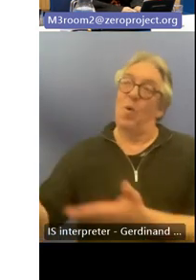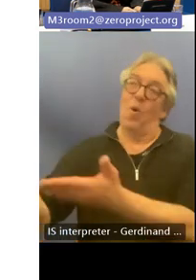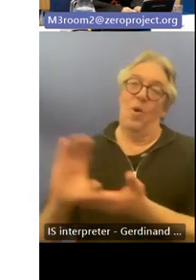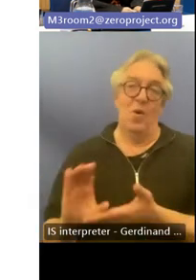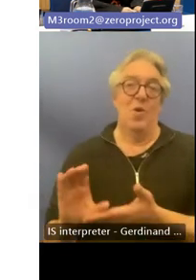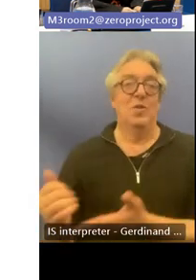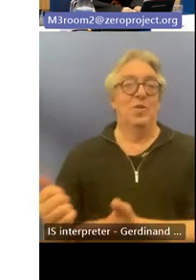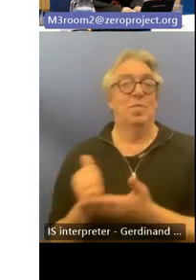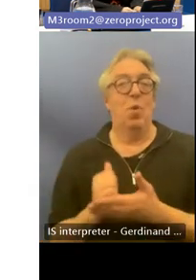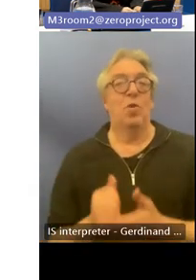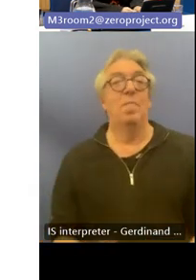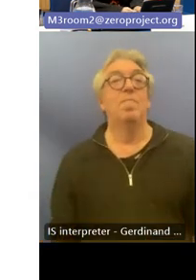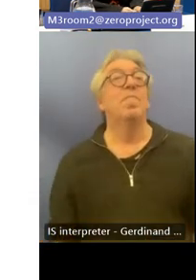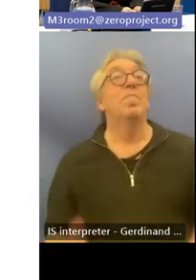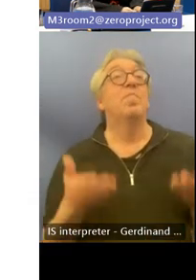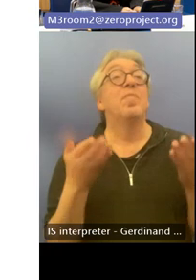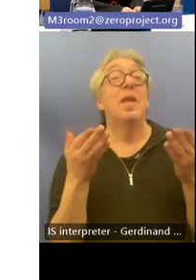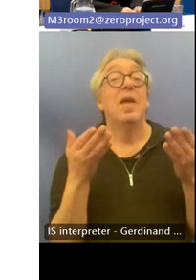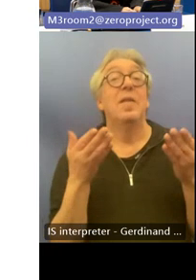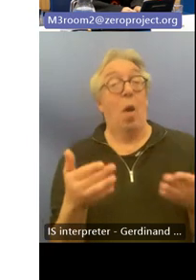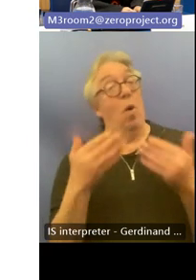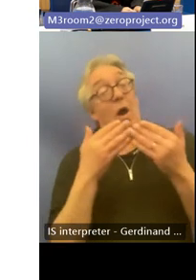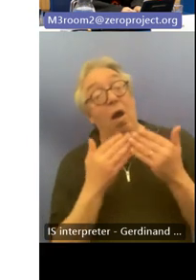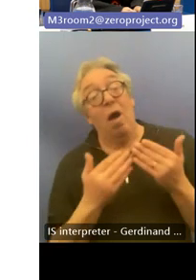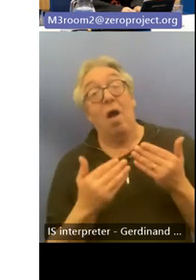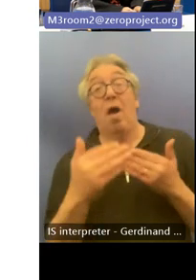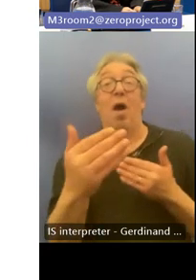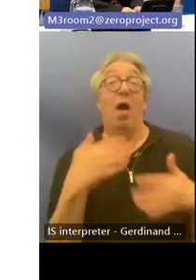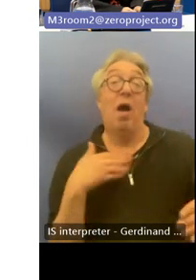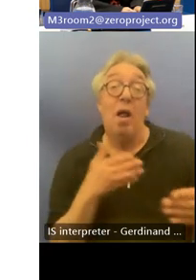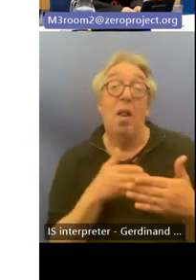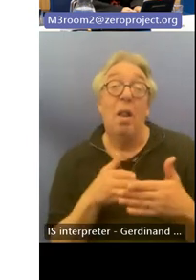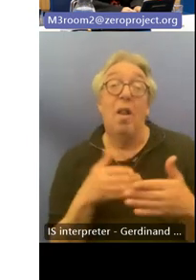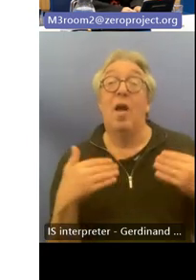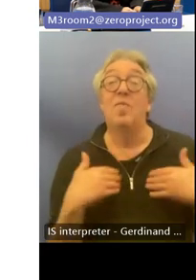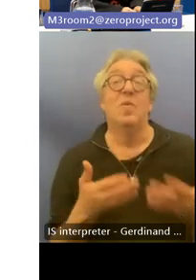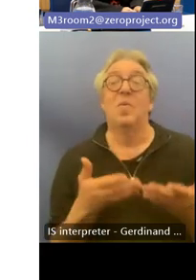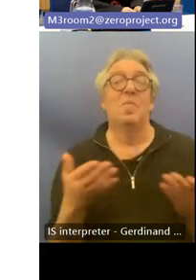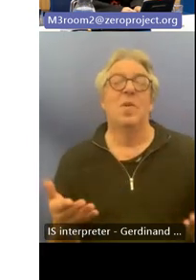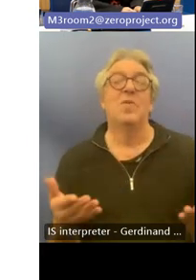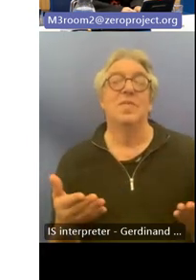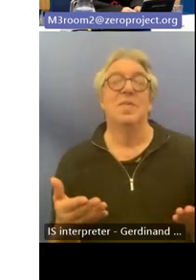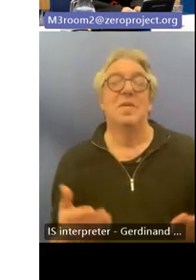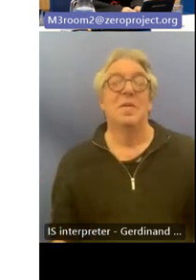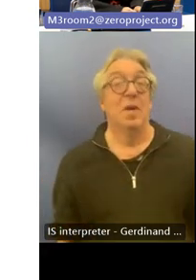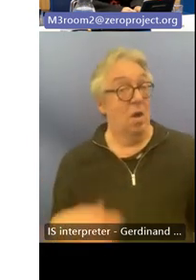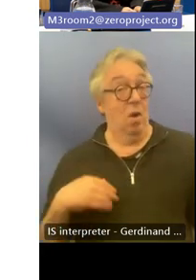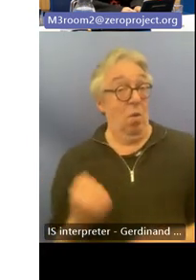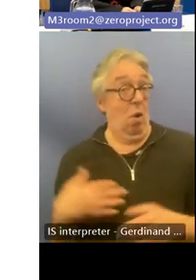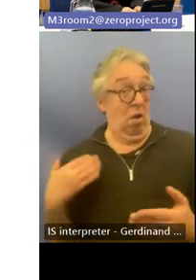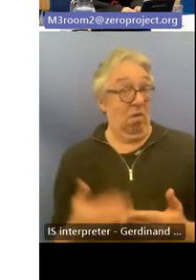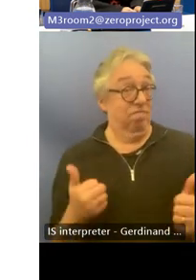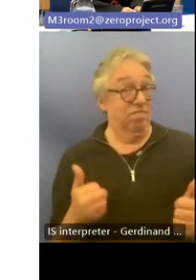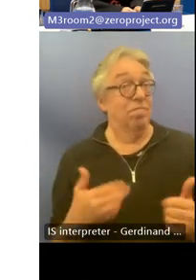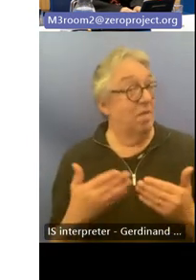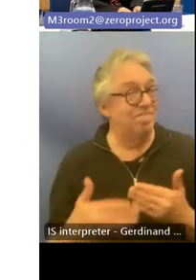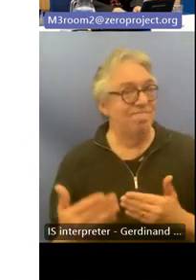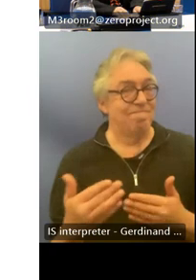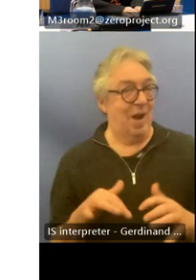I would like to present the challenges we are encountering to carry on our good work.